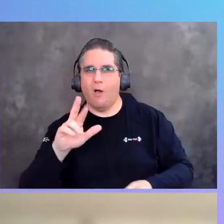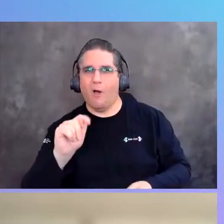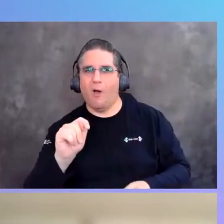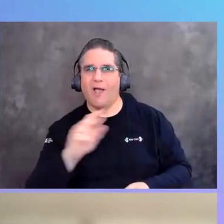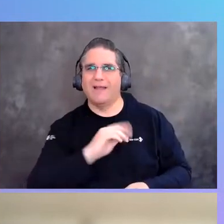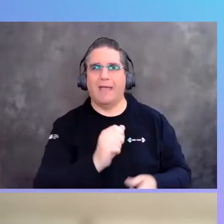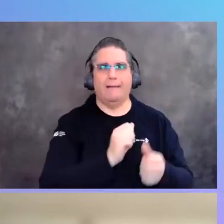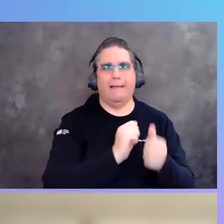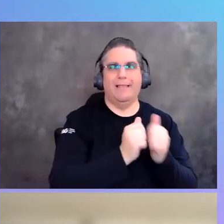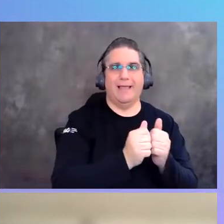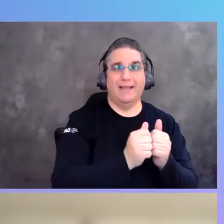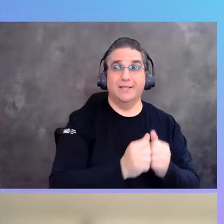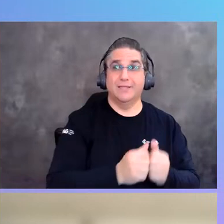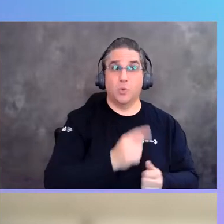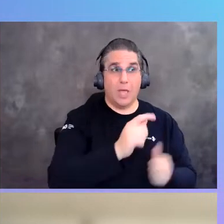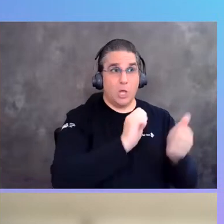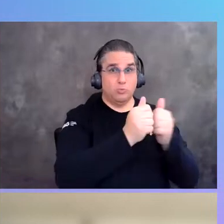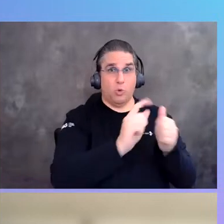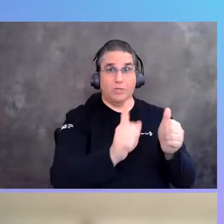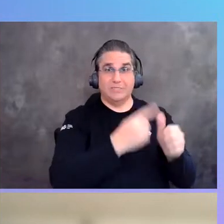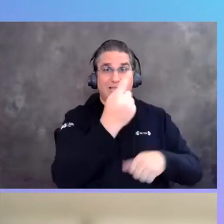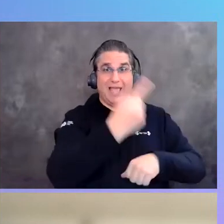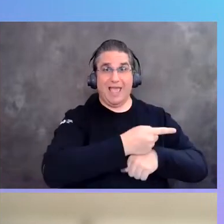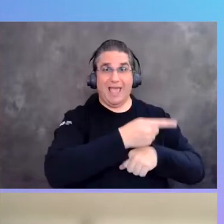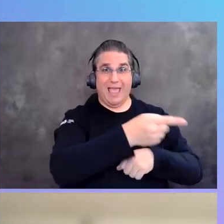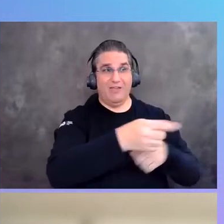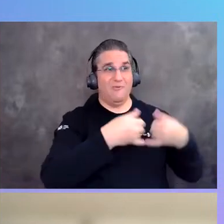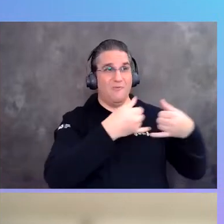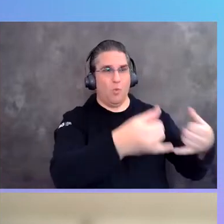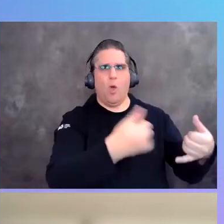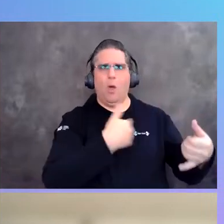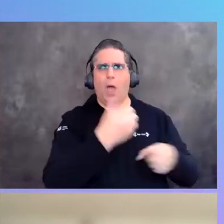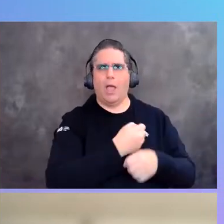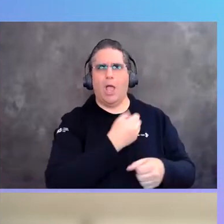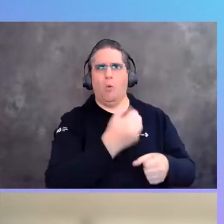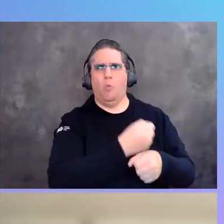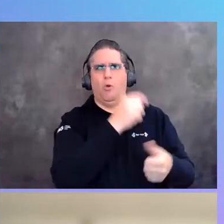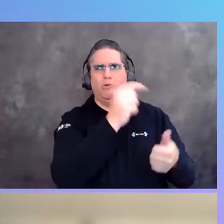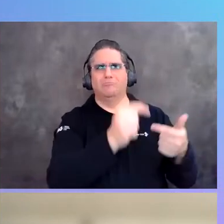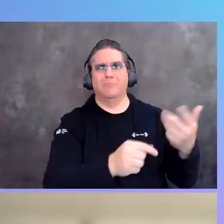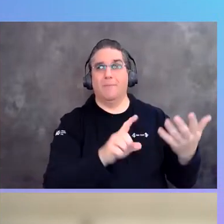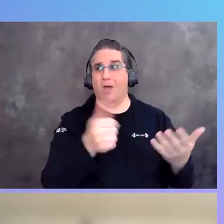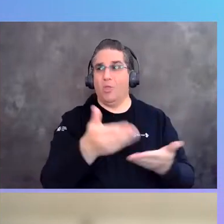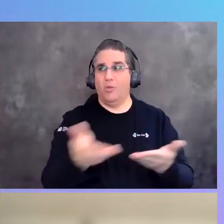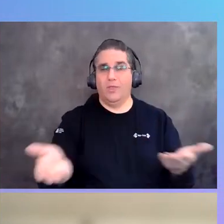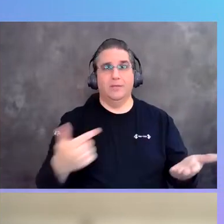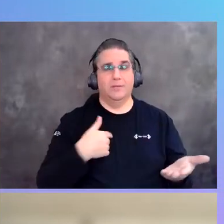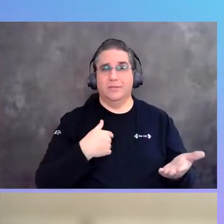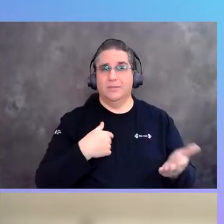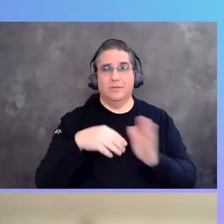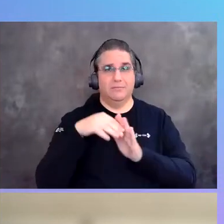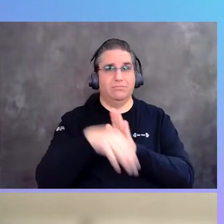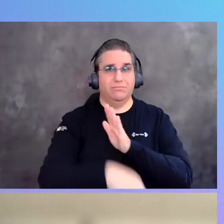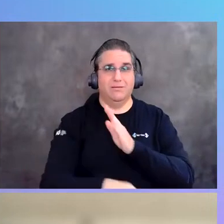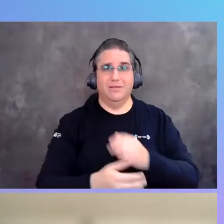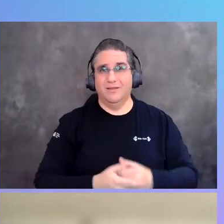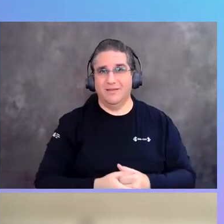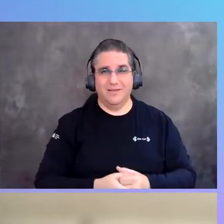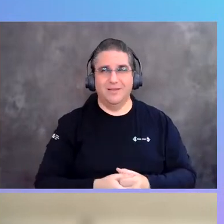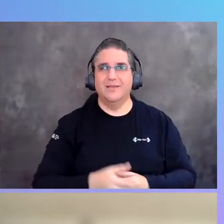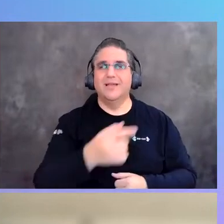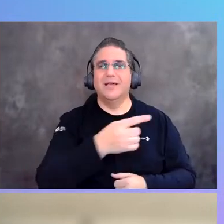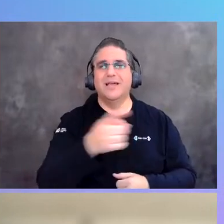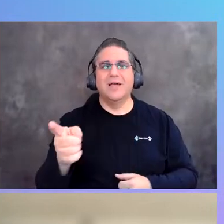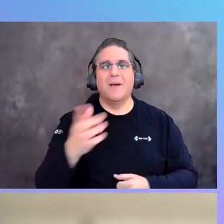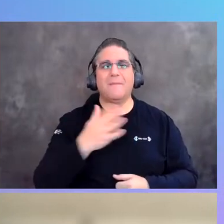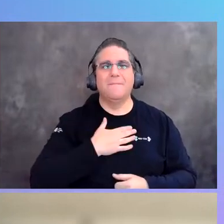got awards and the only time I got awards at school. My school teachers described me as, I said I didn't imply